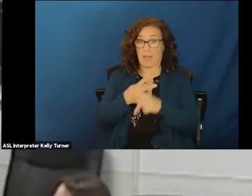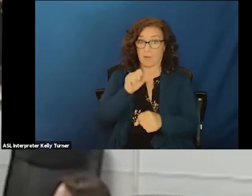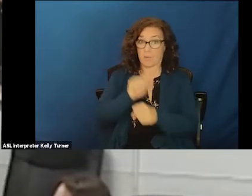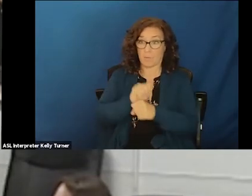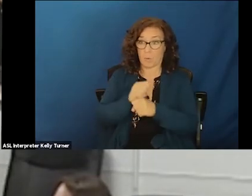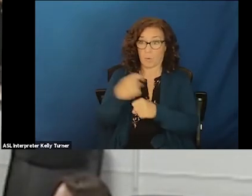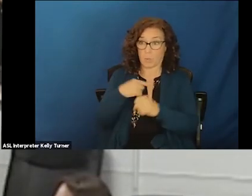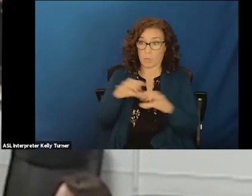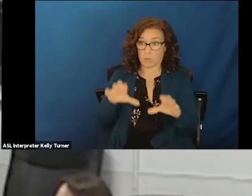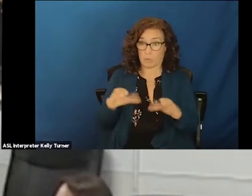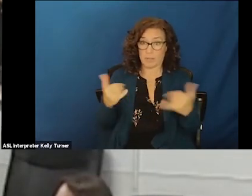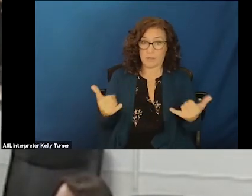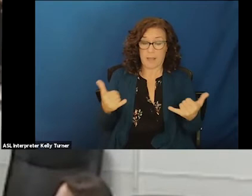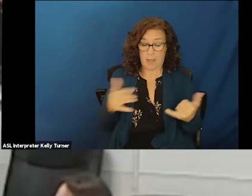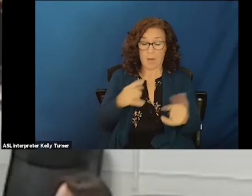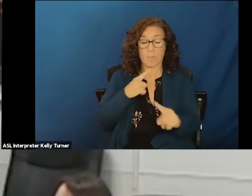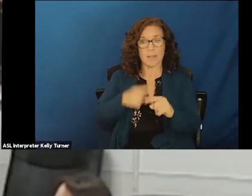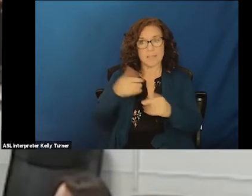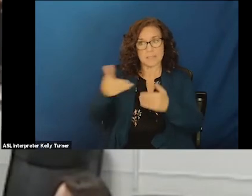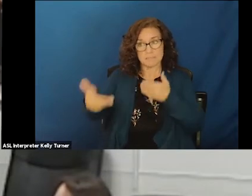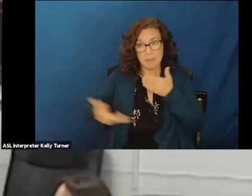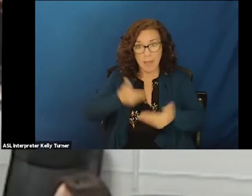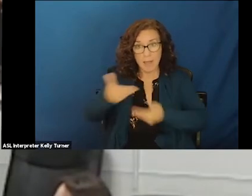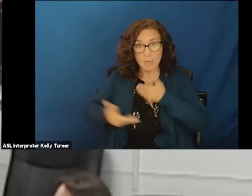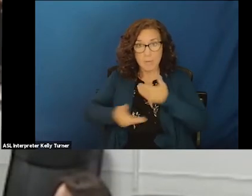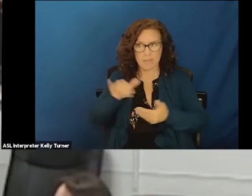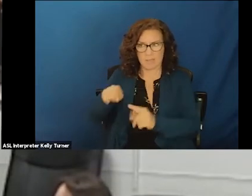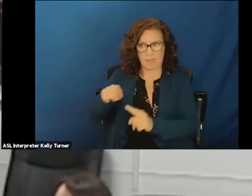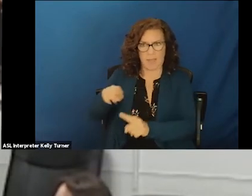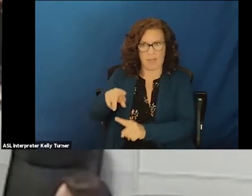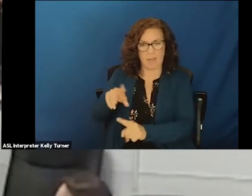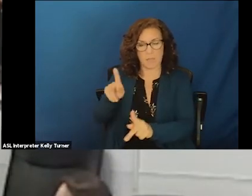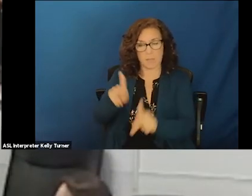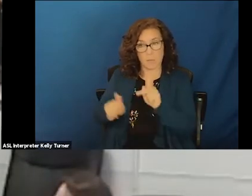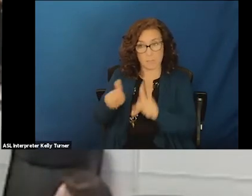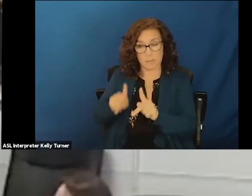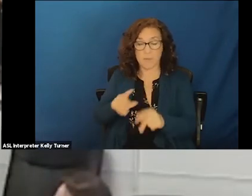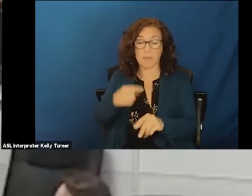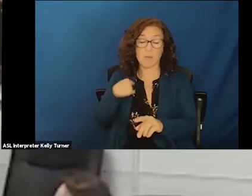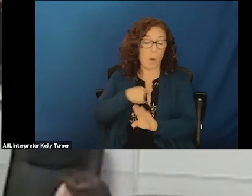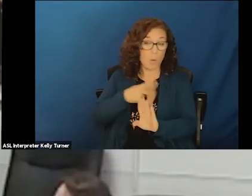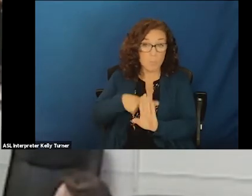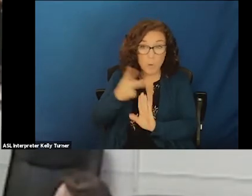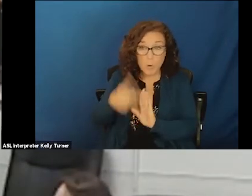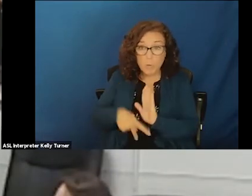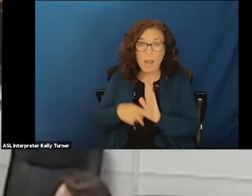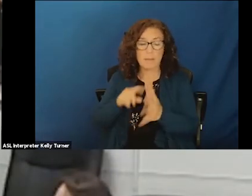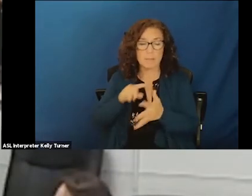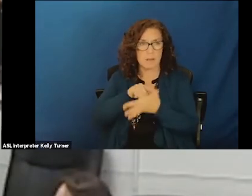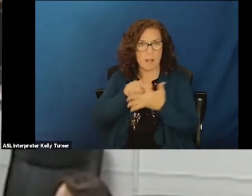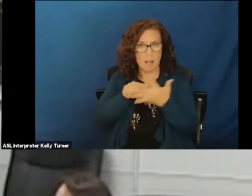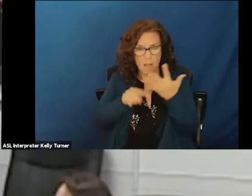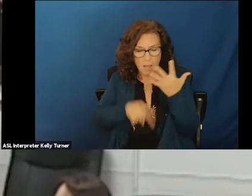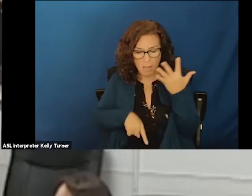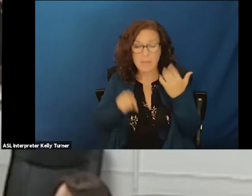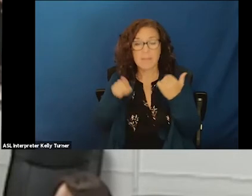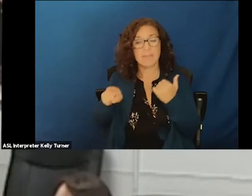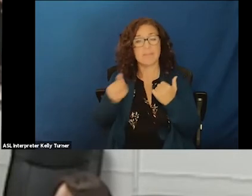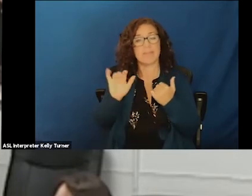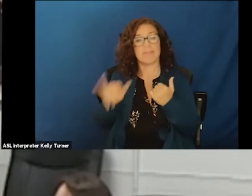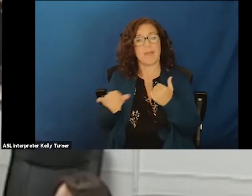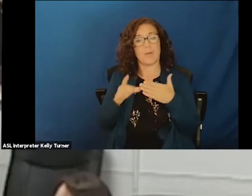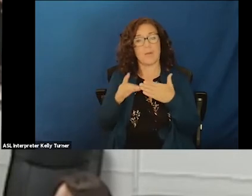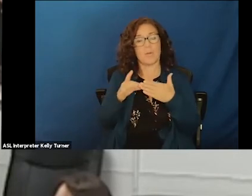we're engaging in, all those require the leadership to make sure that there's accountability in place and there's a quality of